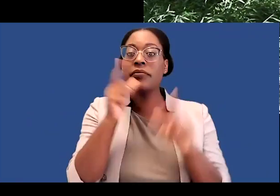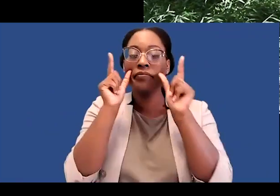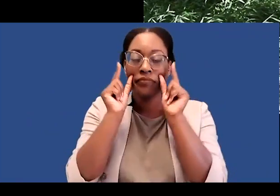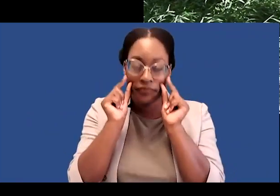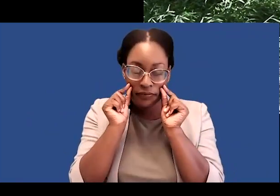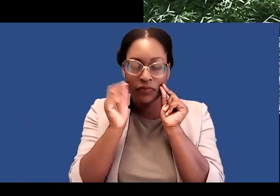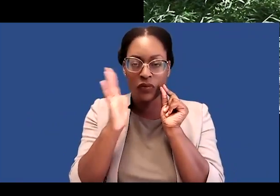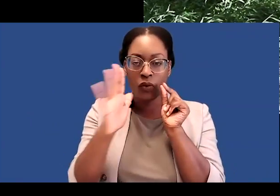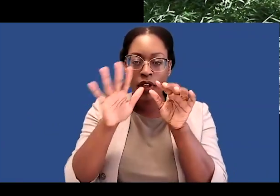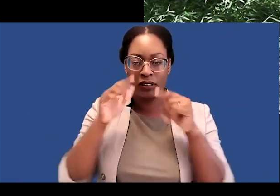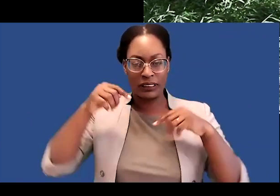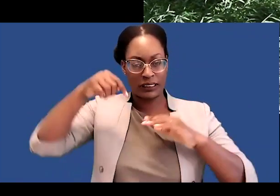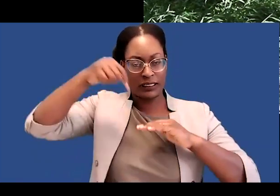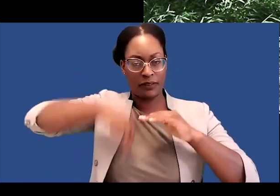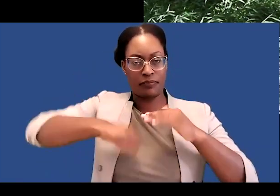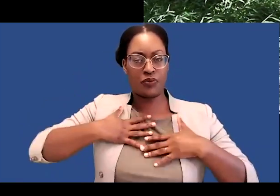nose.